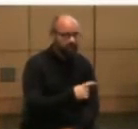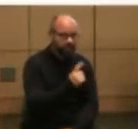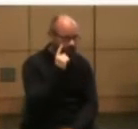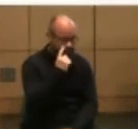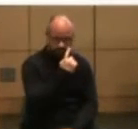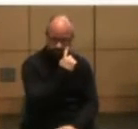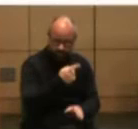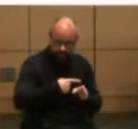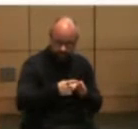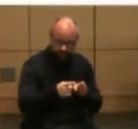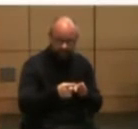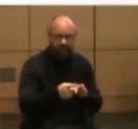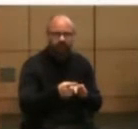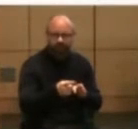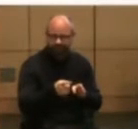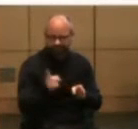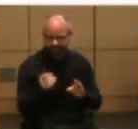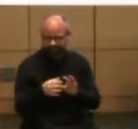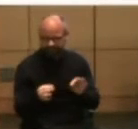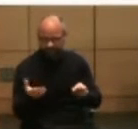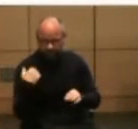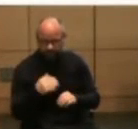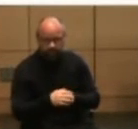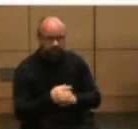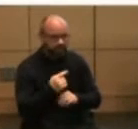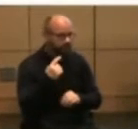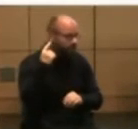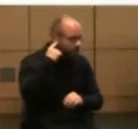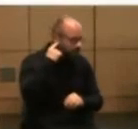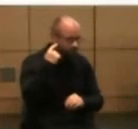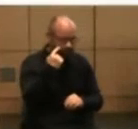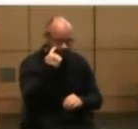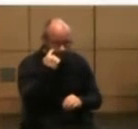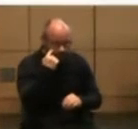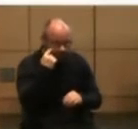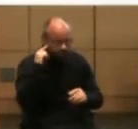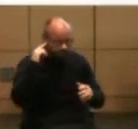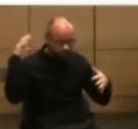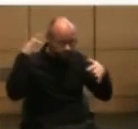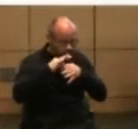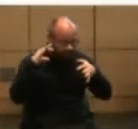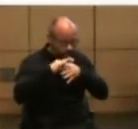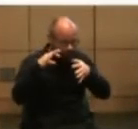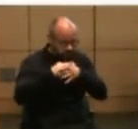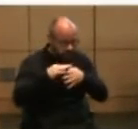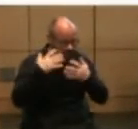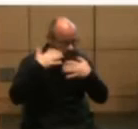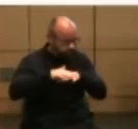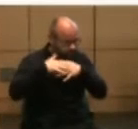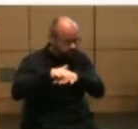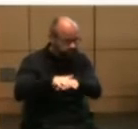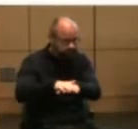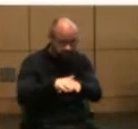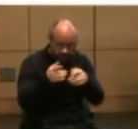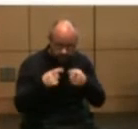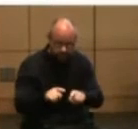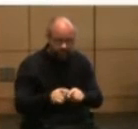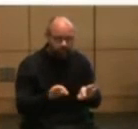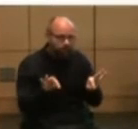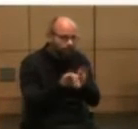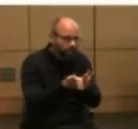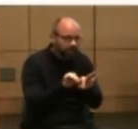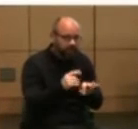mentioned earlier, there's a lot of audiovisual integration that goes on. We think that's so important that even if the hearing is